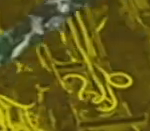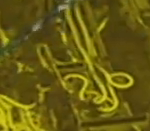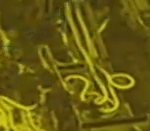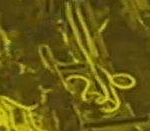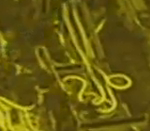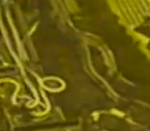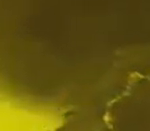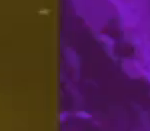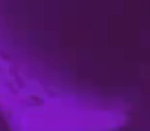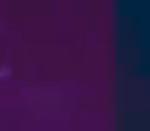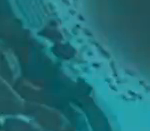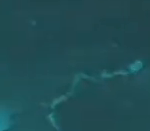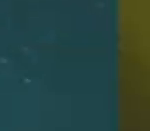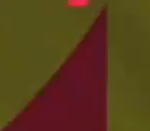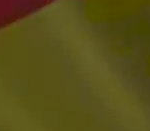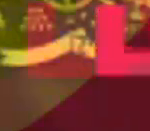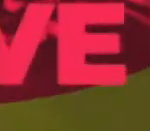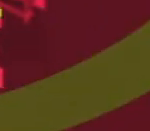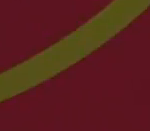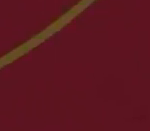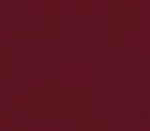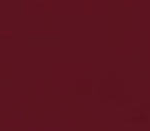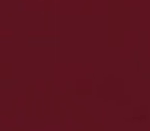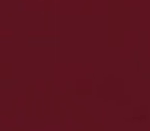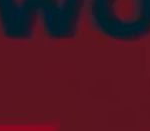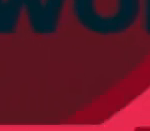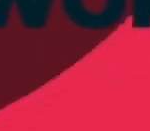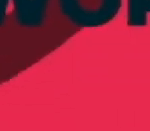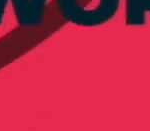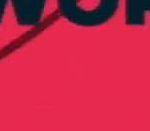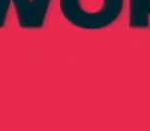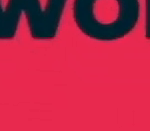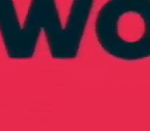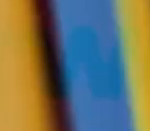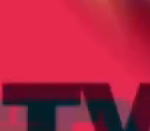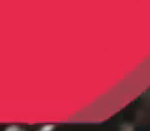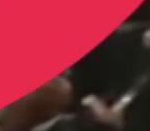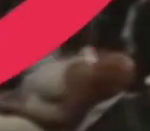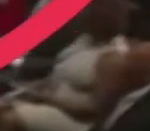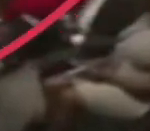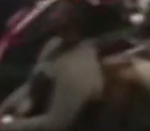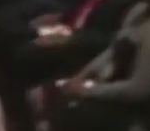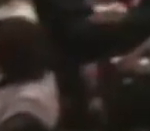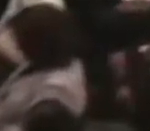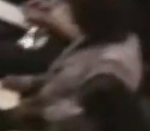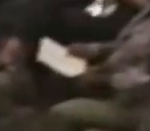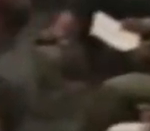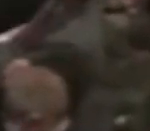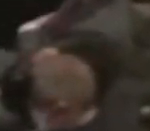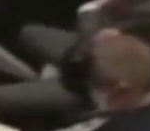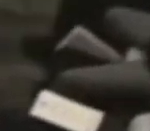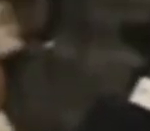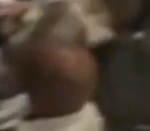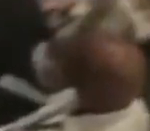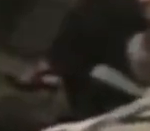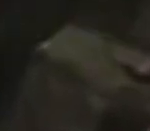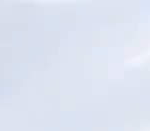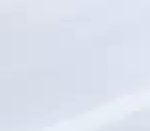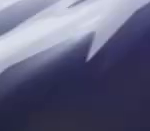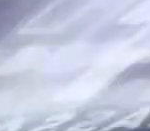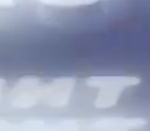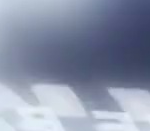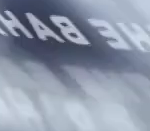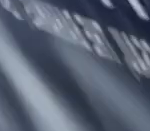from the Atlantis Paradise Island Resort starting at 6:20 p.m. And it's all on the only network that matters, the